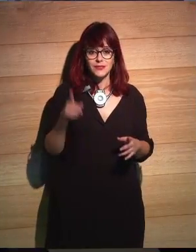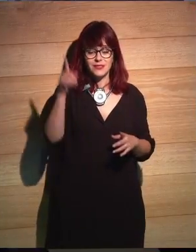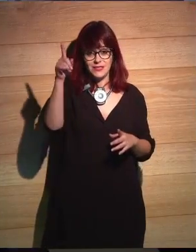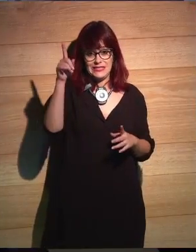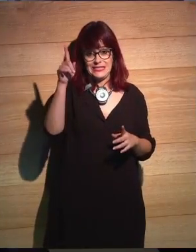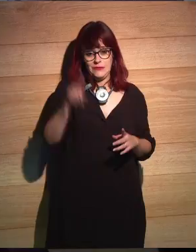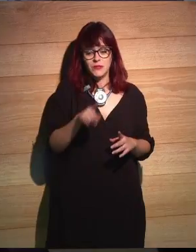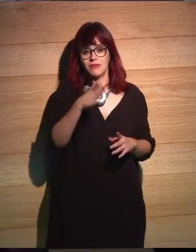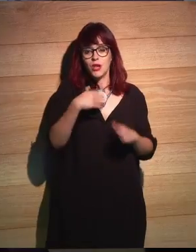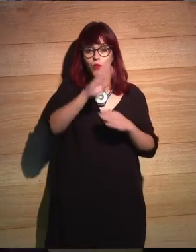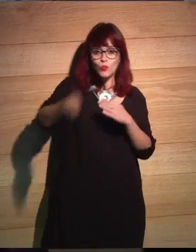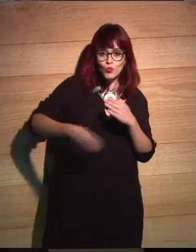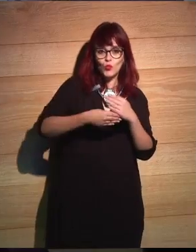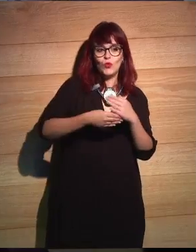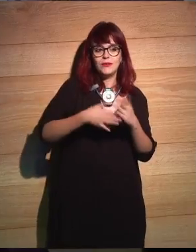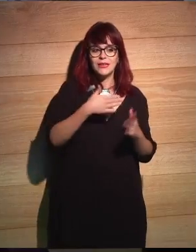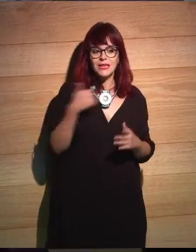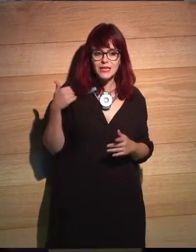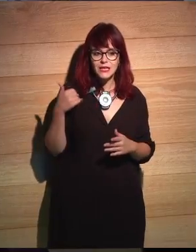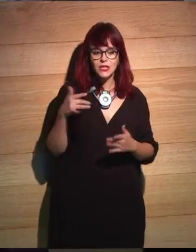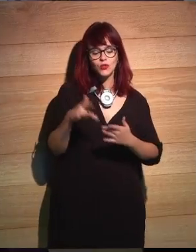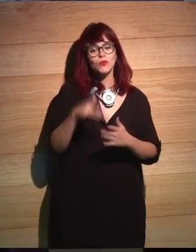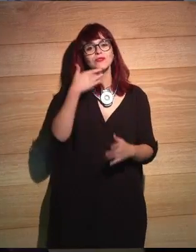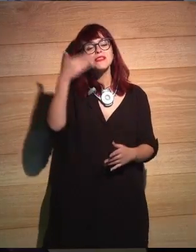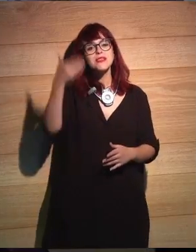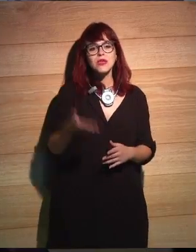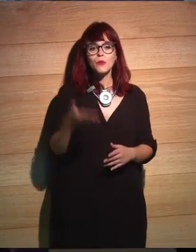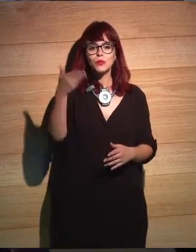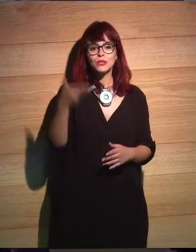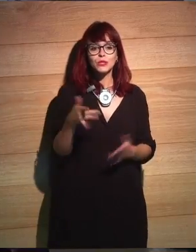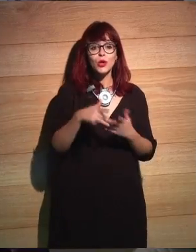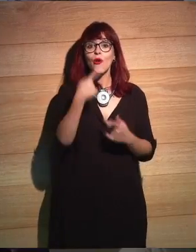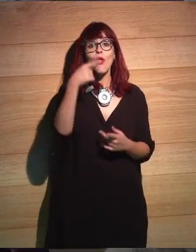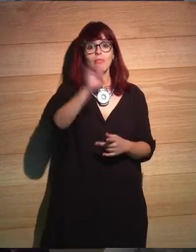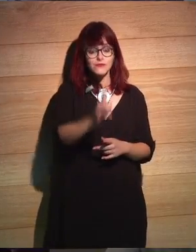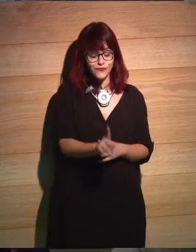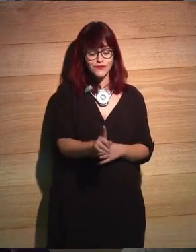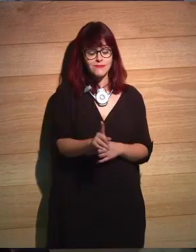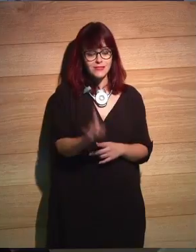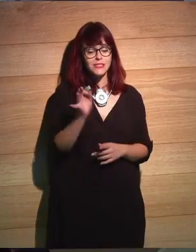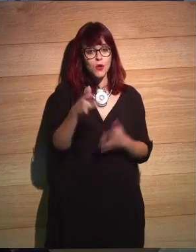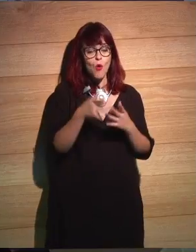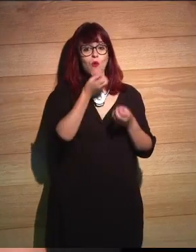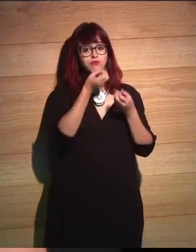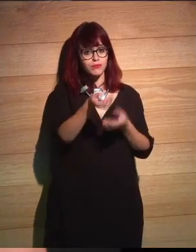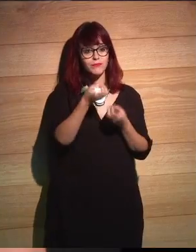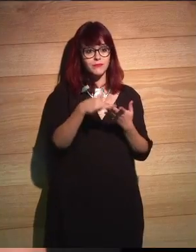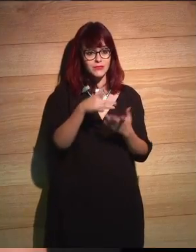but another important thing that I didn't say in my first point was